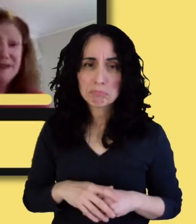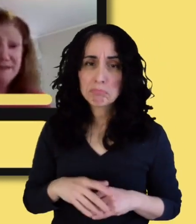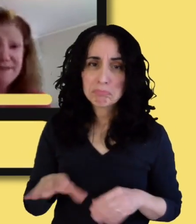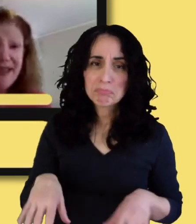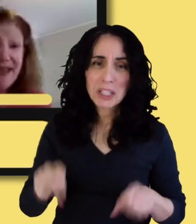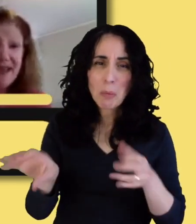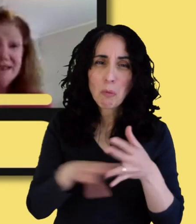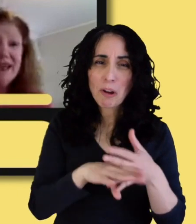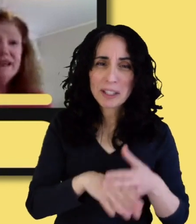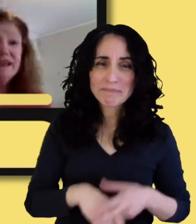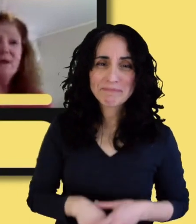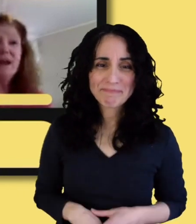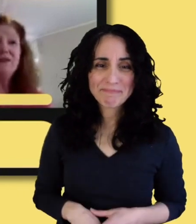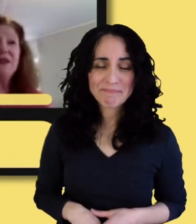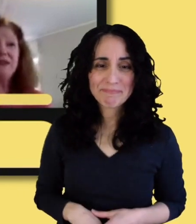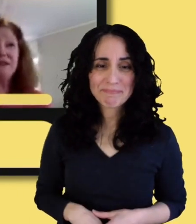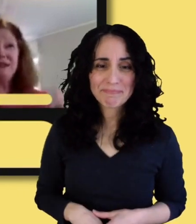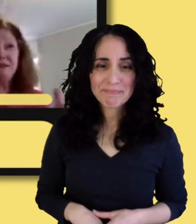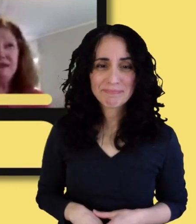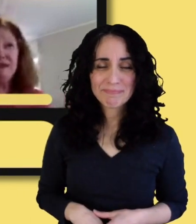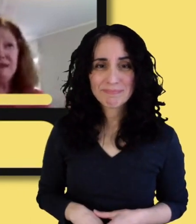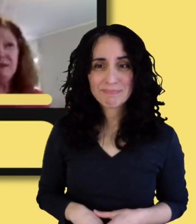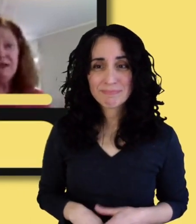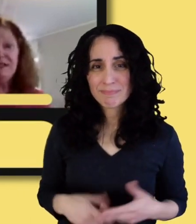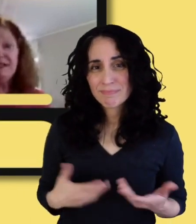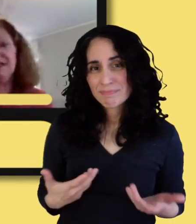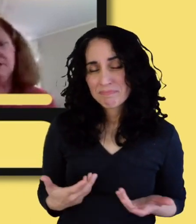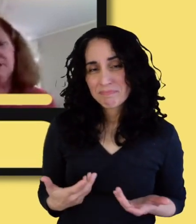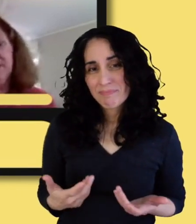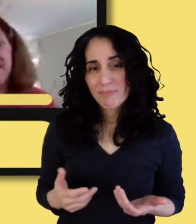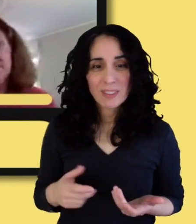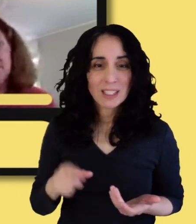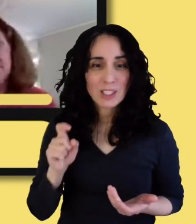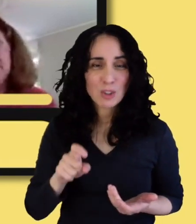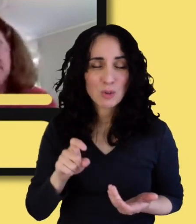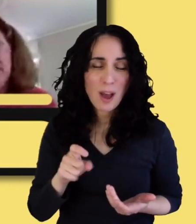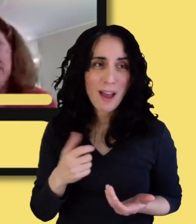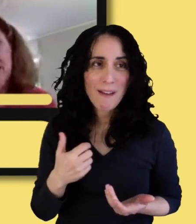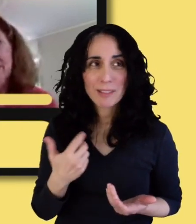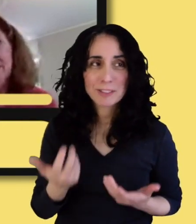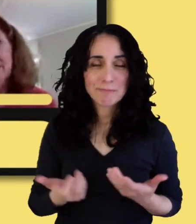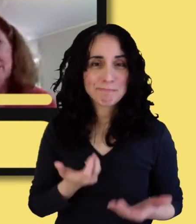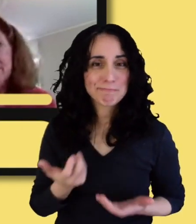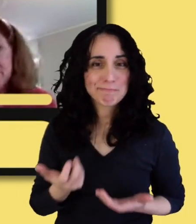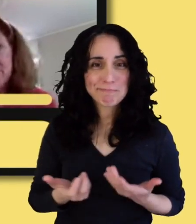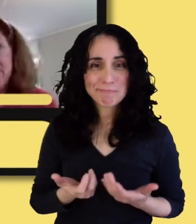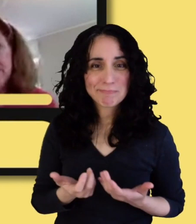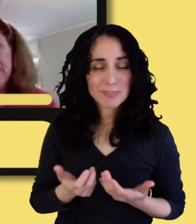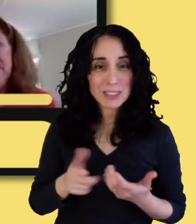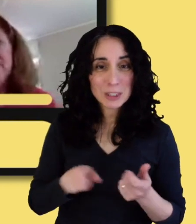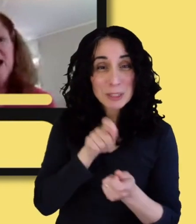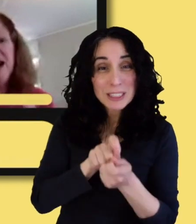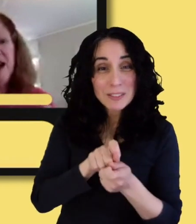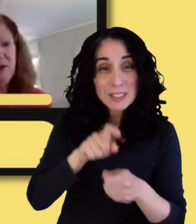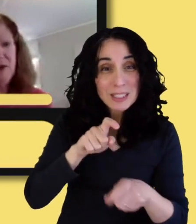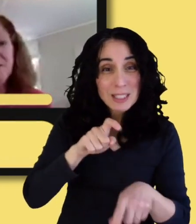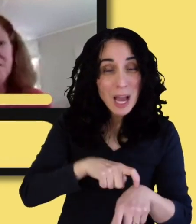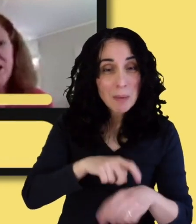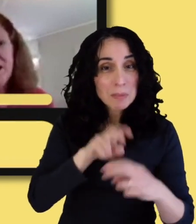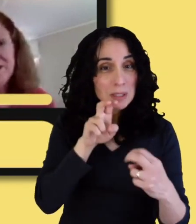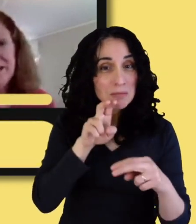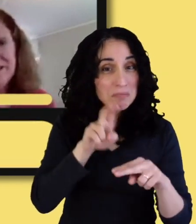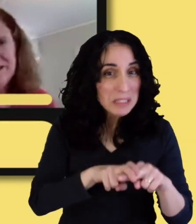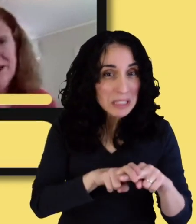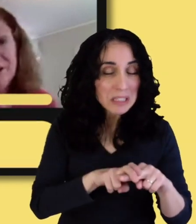take a break. And so I don't think that there needs to necessarily be a certain amount of time. I'd watch